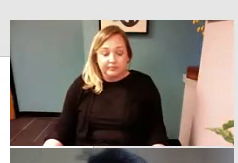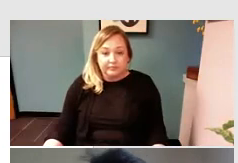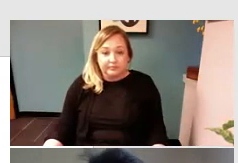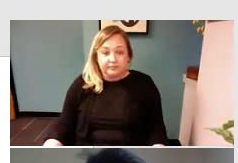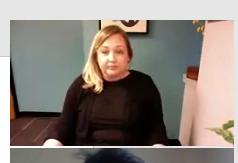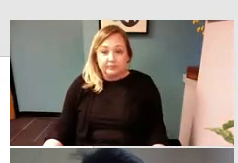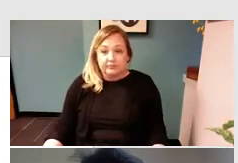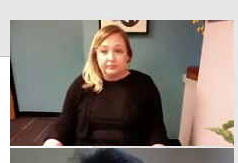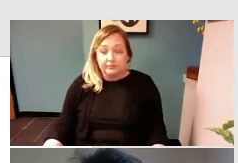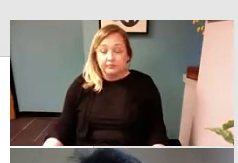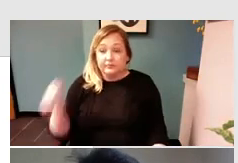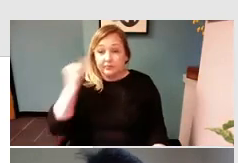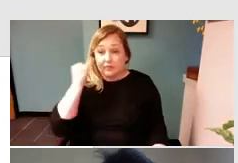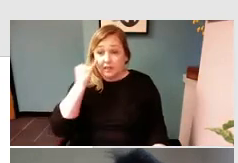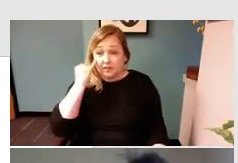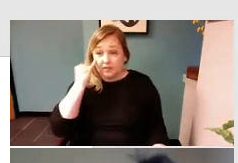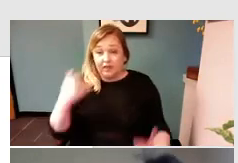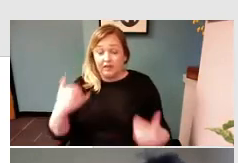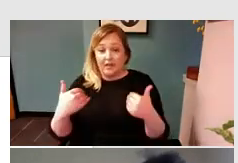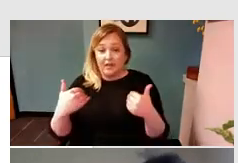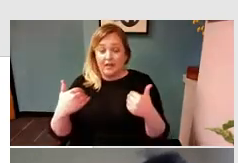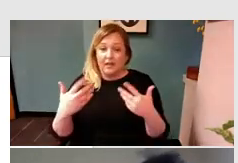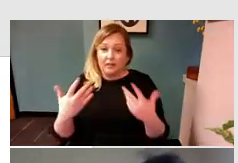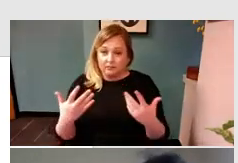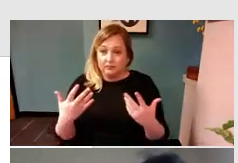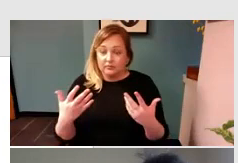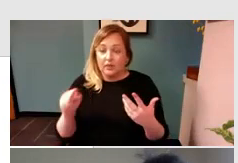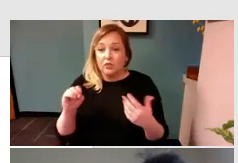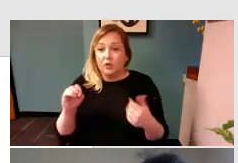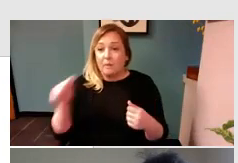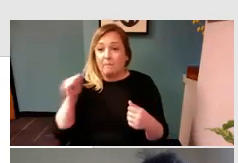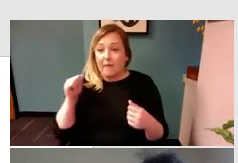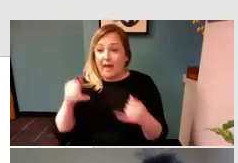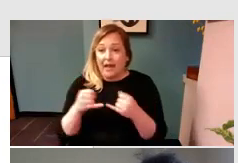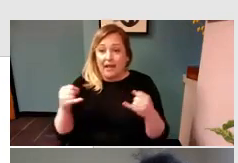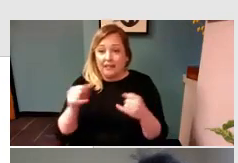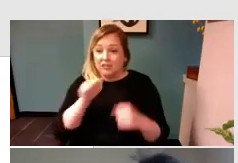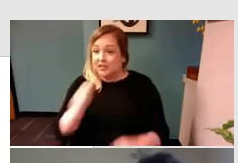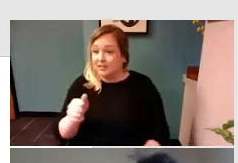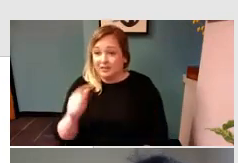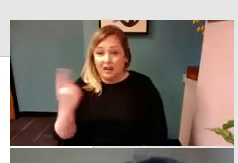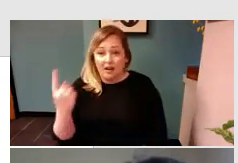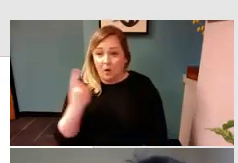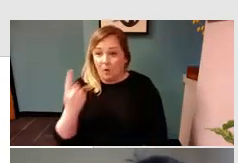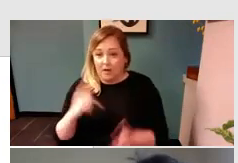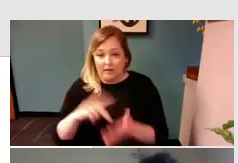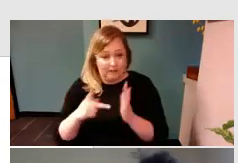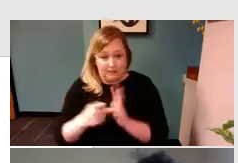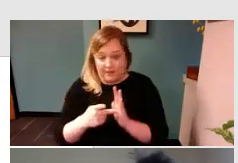So let's say that I have, so a back edge does not always mean that there is a